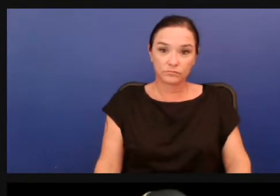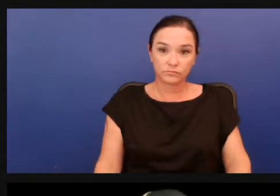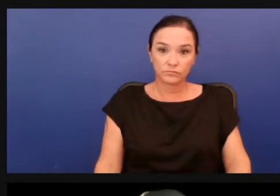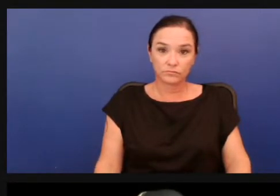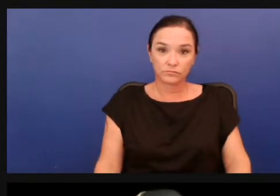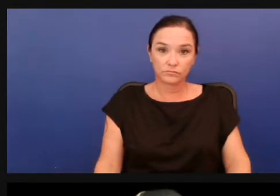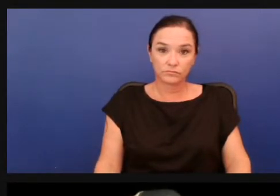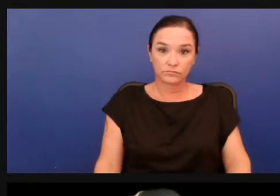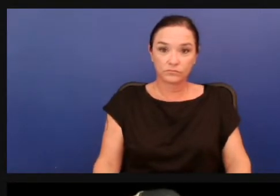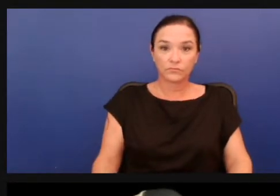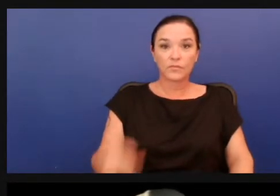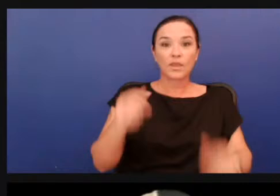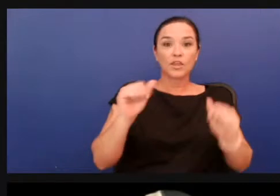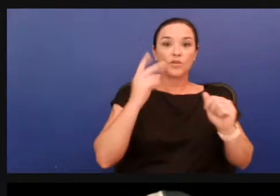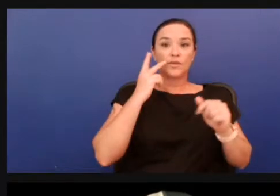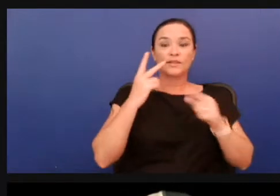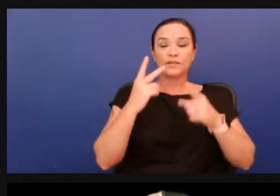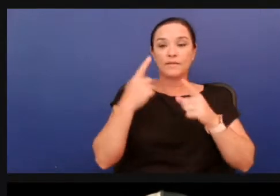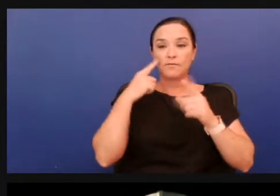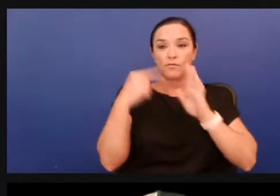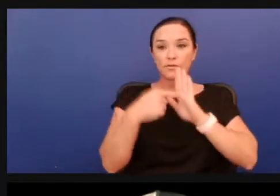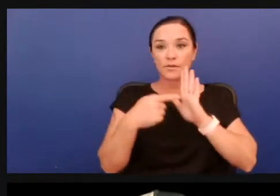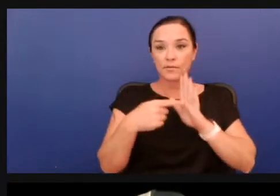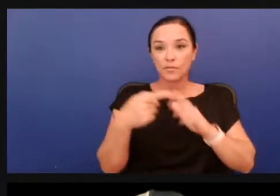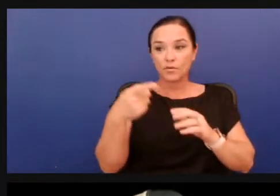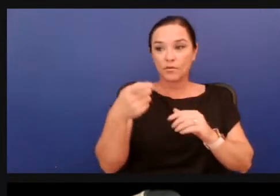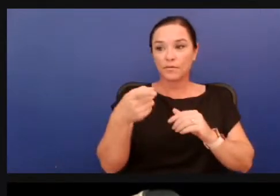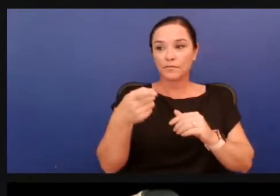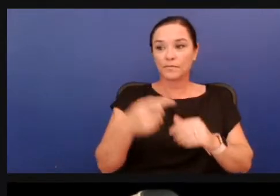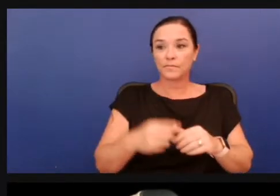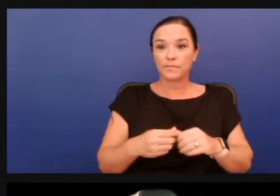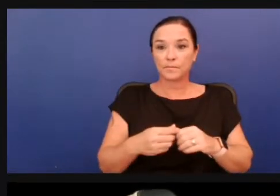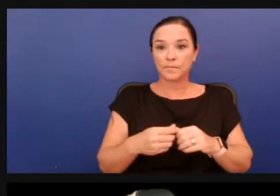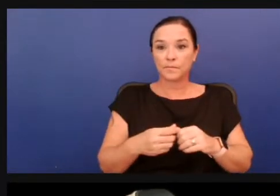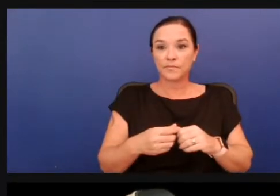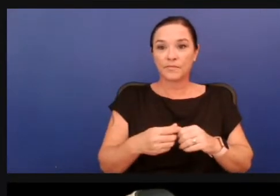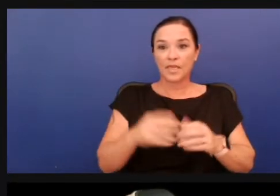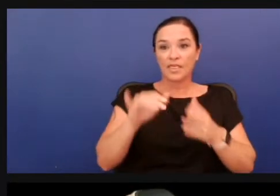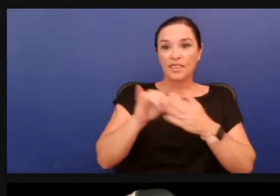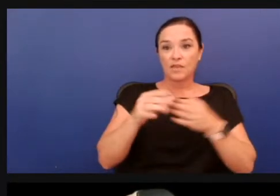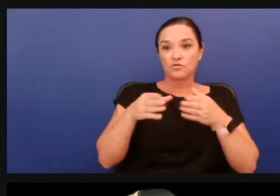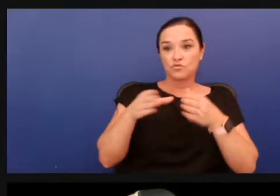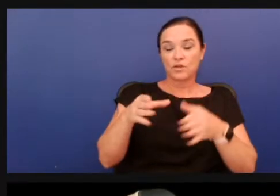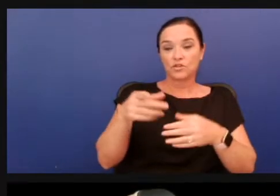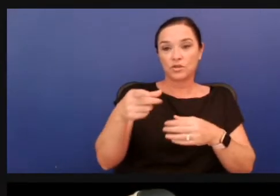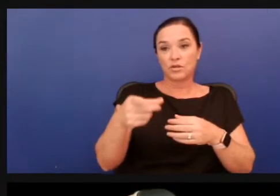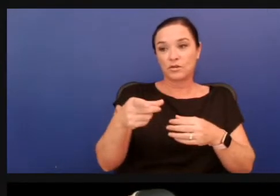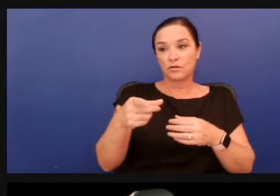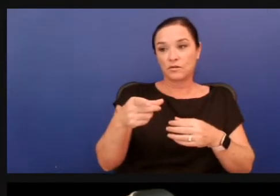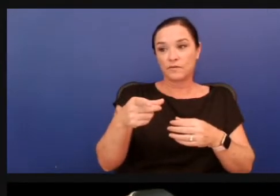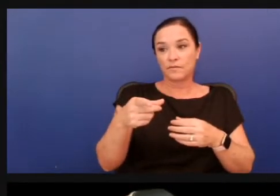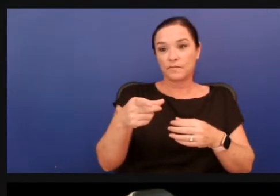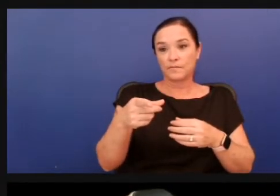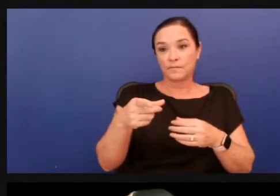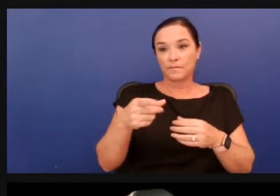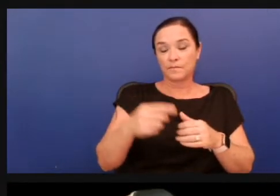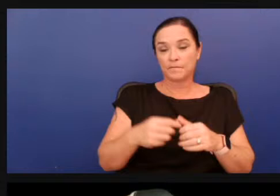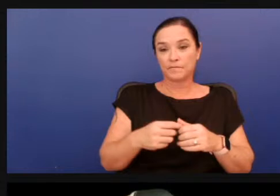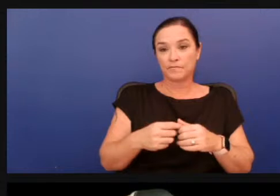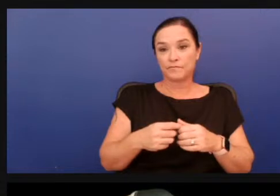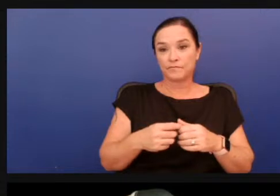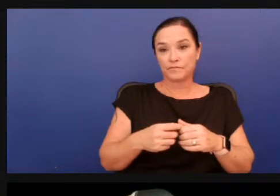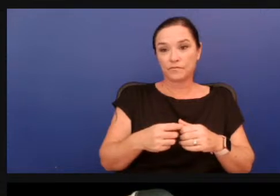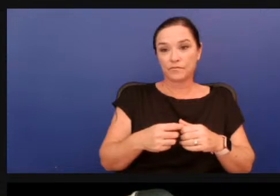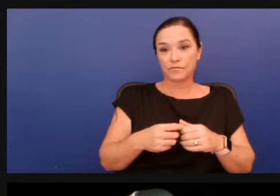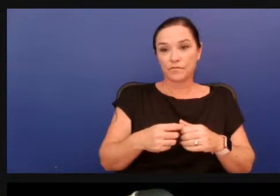right there. Let's take this one, for example, either one of these. Right, that direction is from over here. So